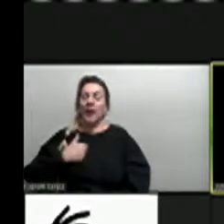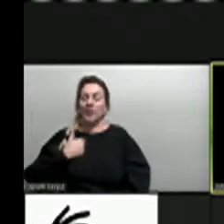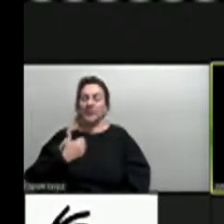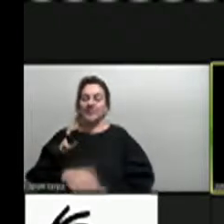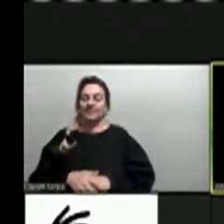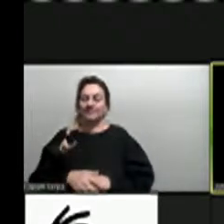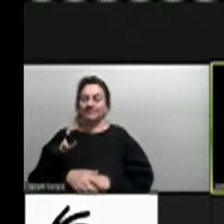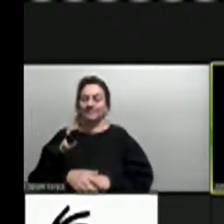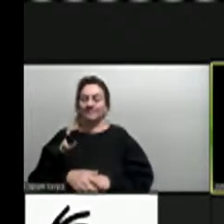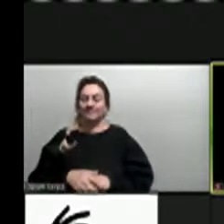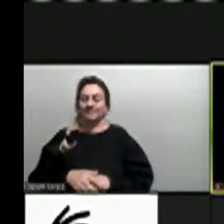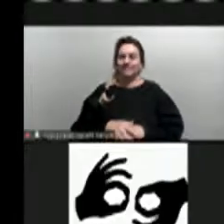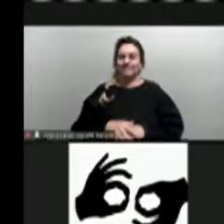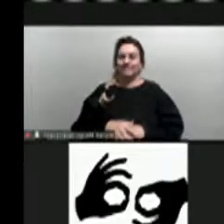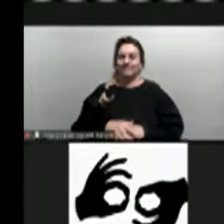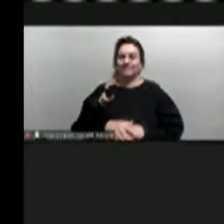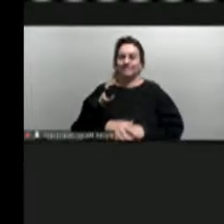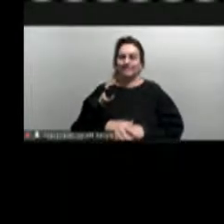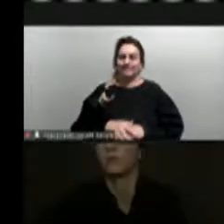and address for the record.